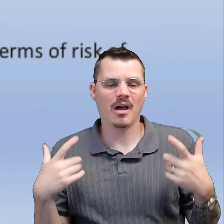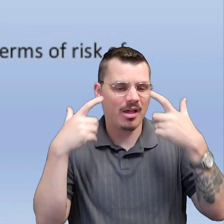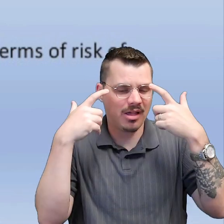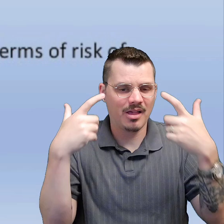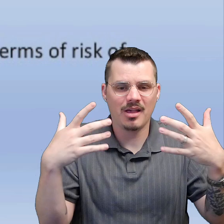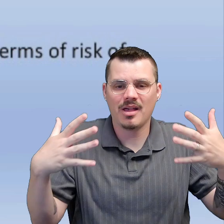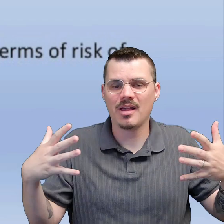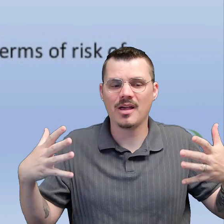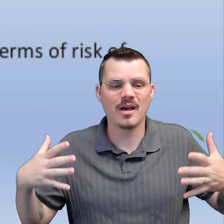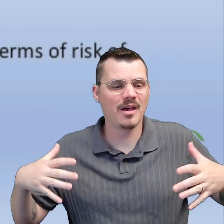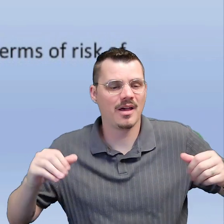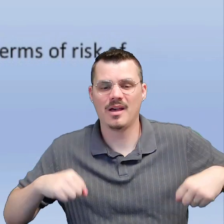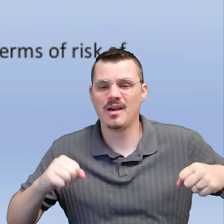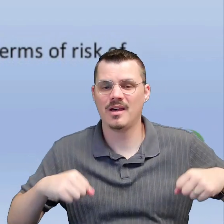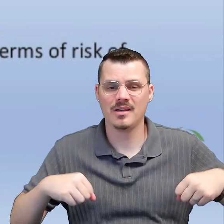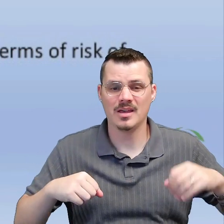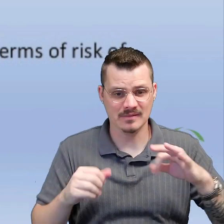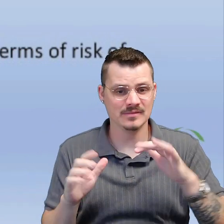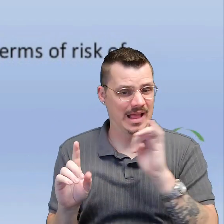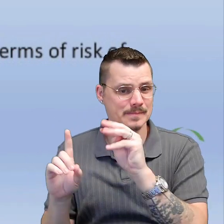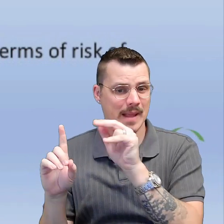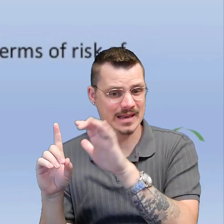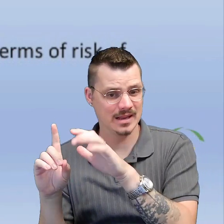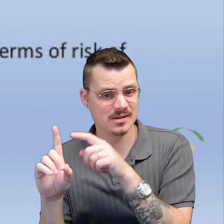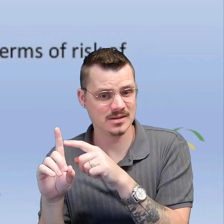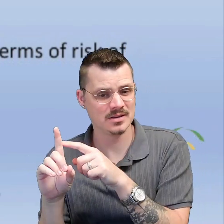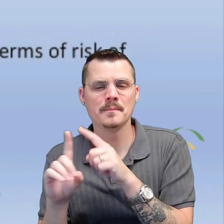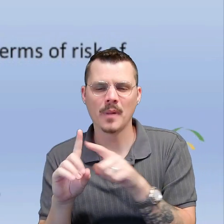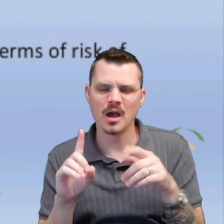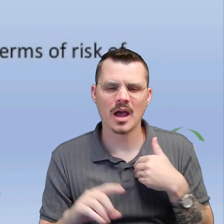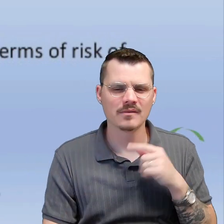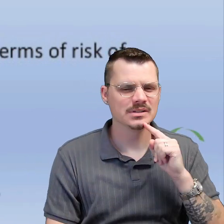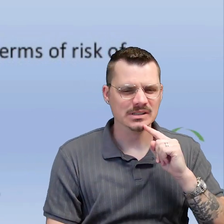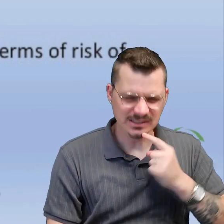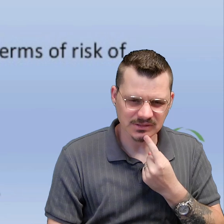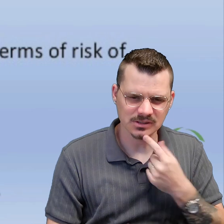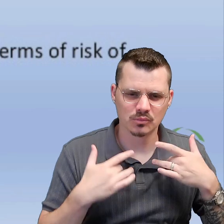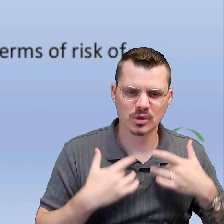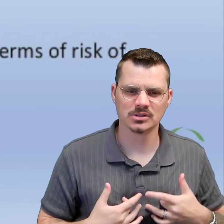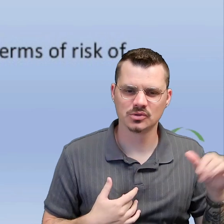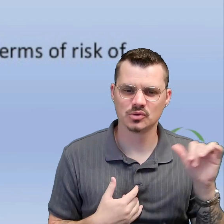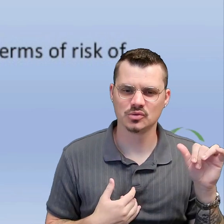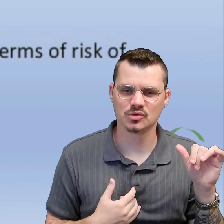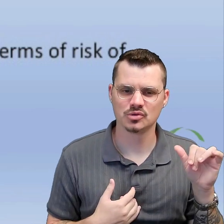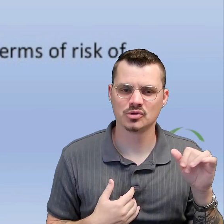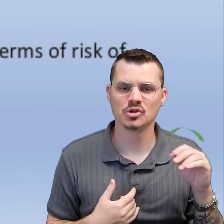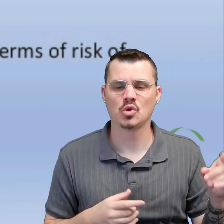entitlement and grandiosity of a manic phase, but they have severe depression. So their hatred